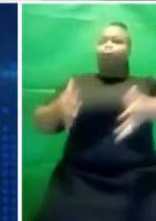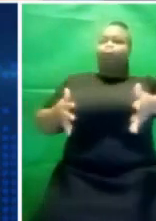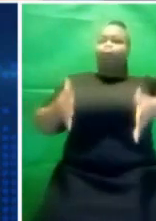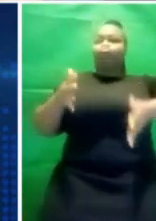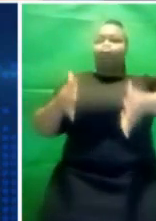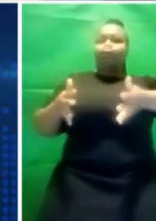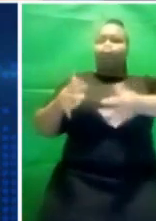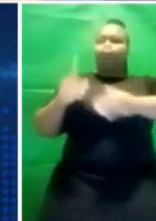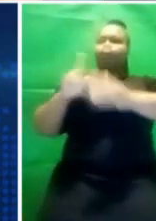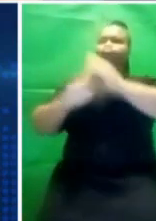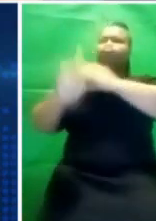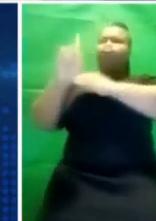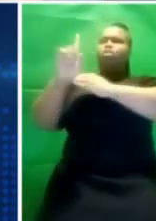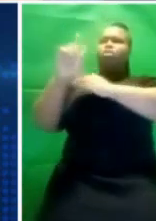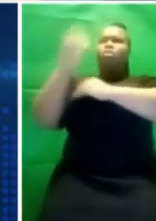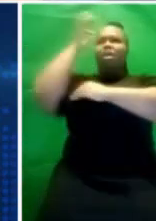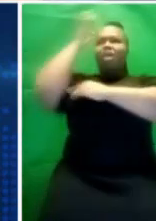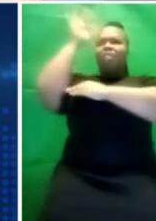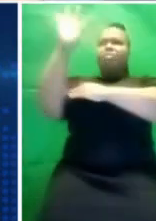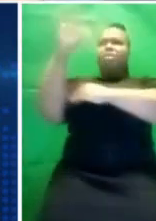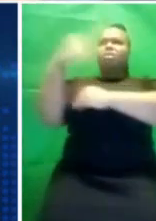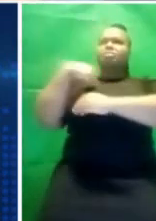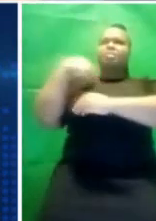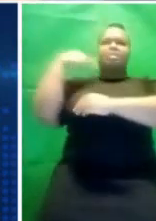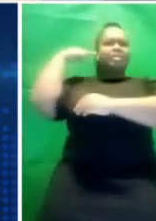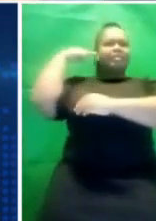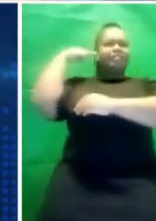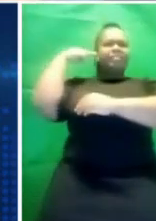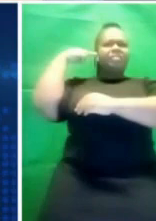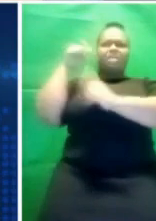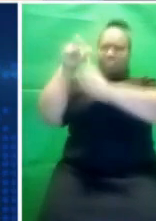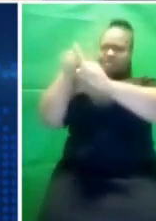able to get someone to help me, right?